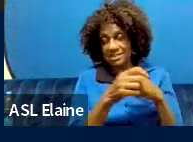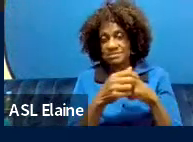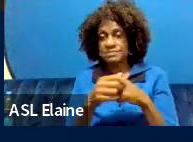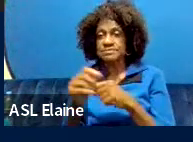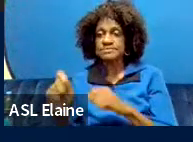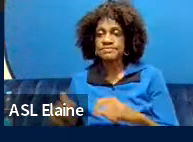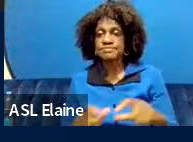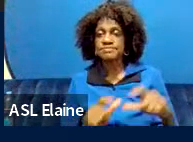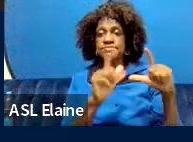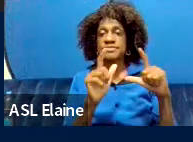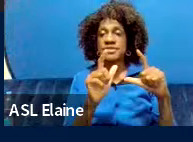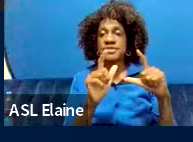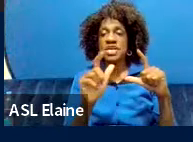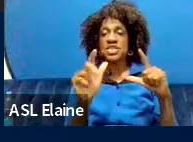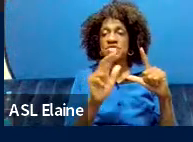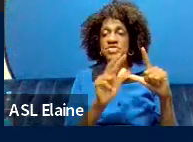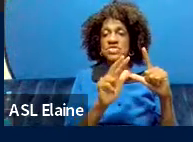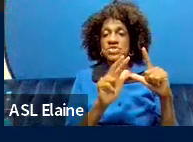please, 36.